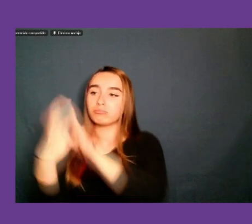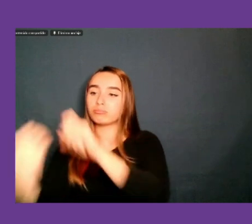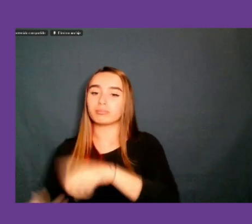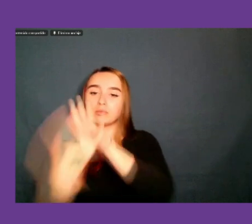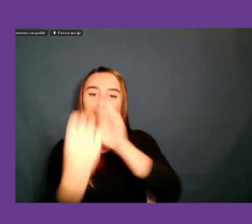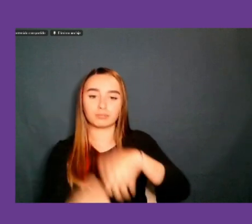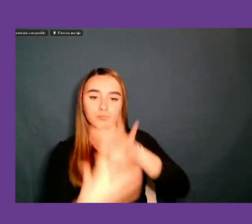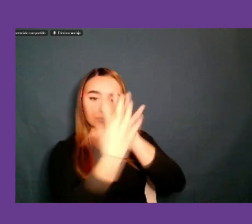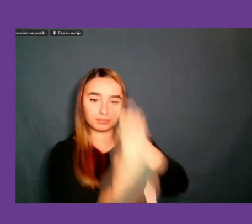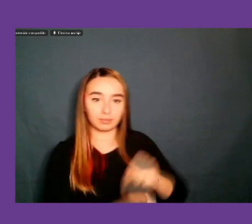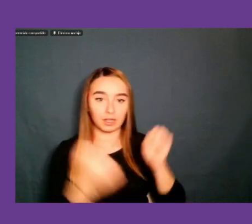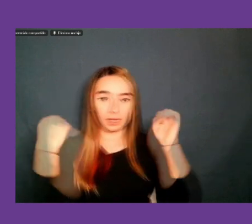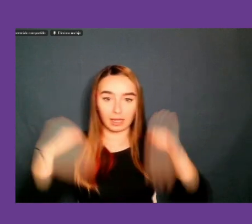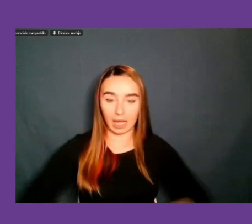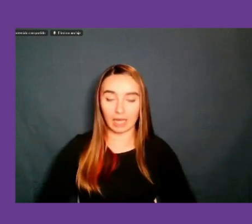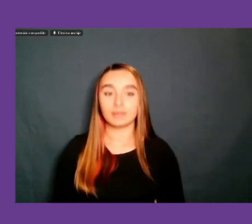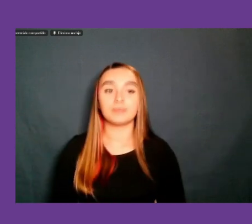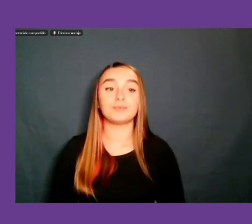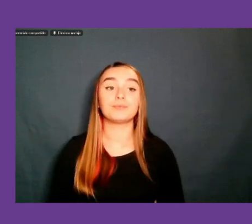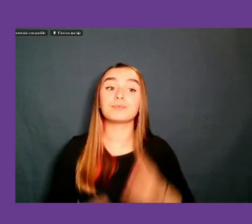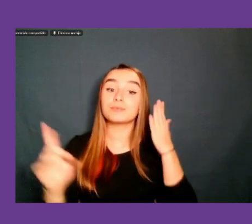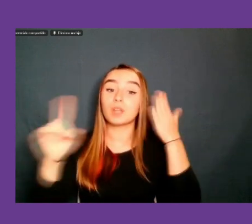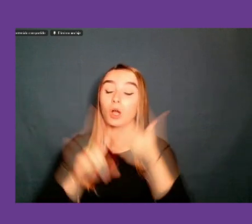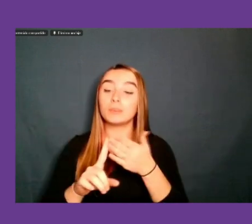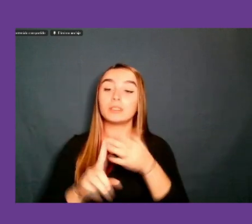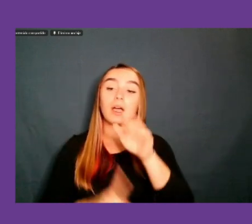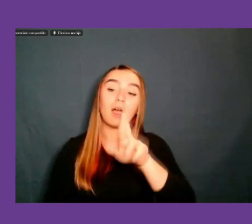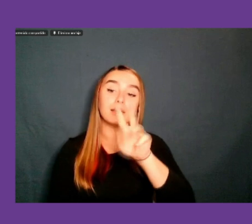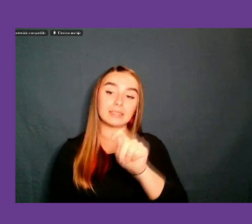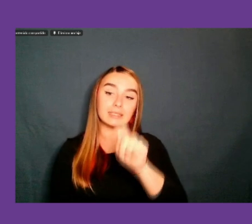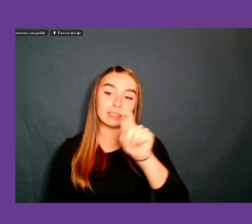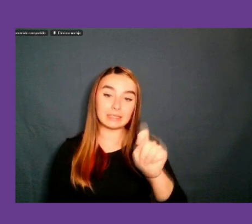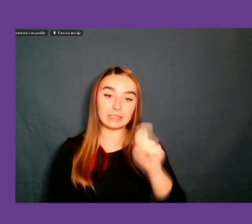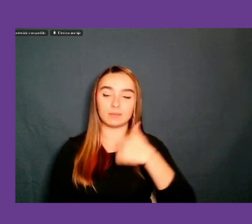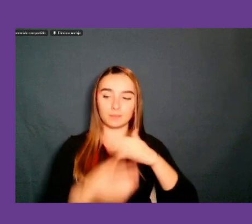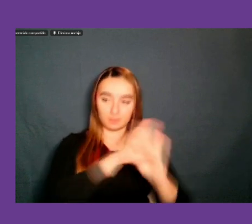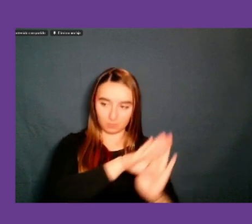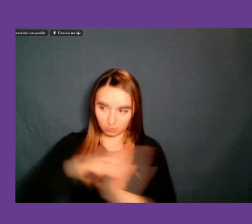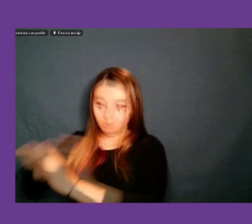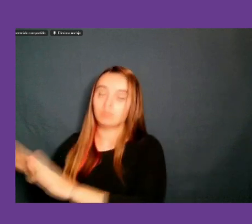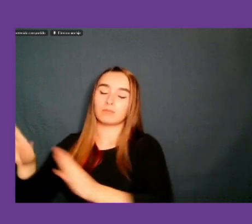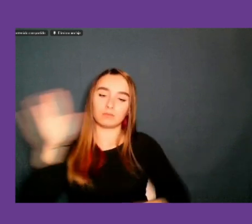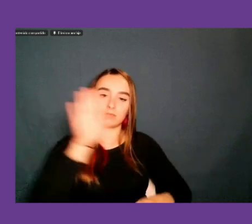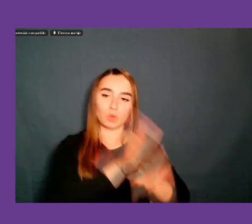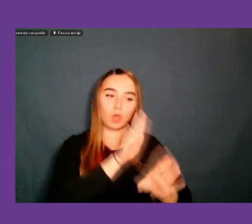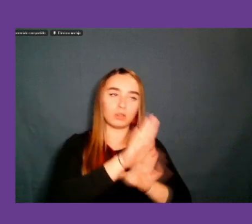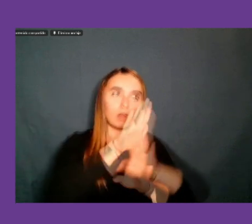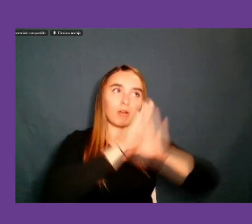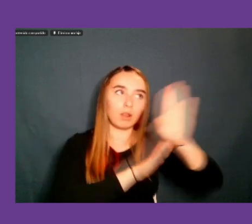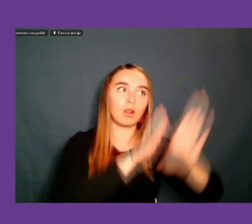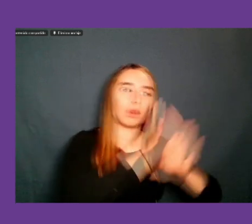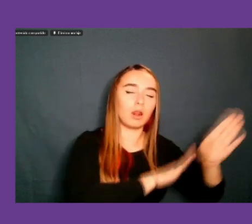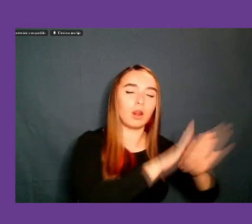different groups working on this so that we can leave the RTT discussion and move on to more constructive discussions on